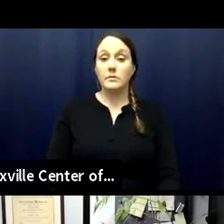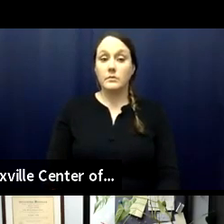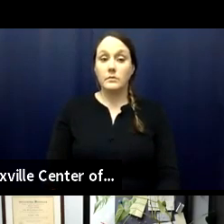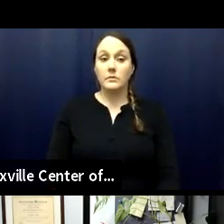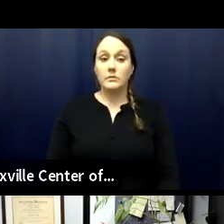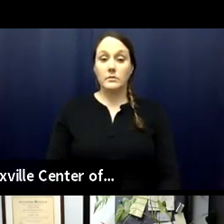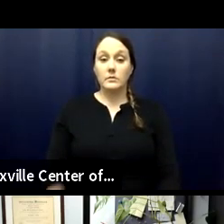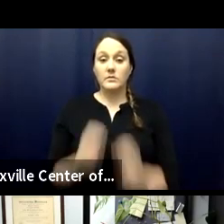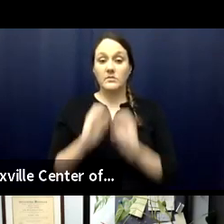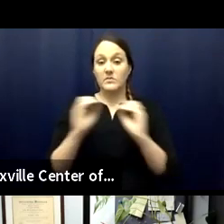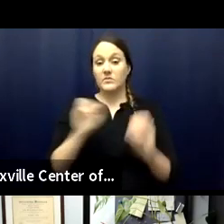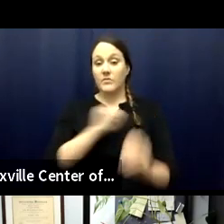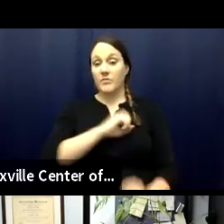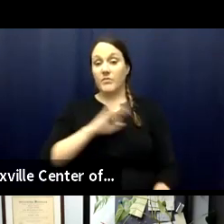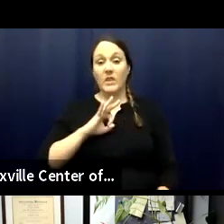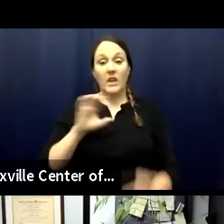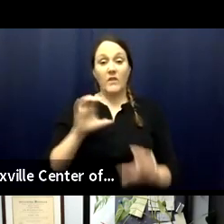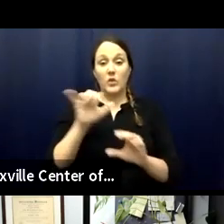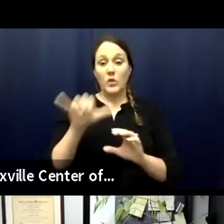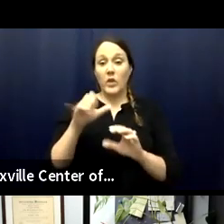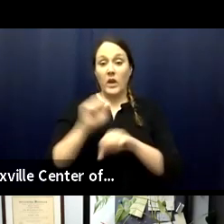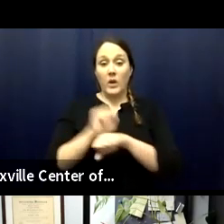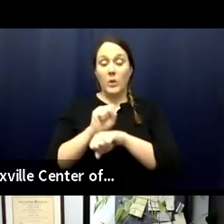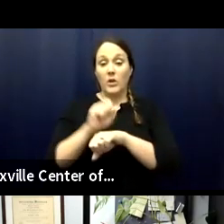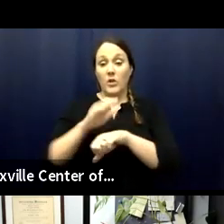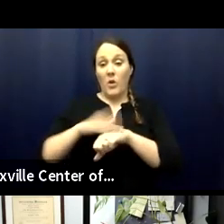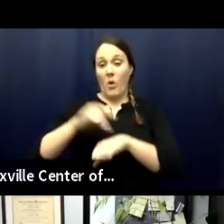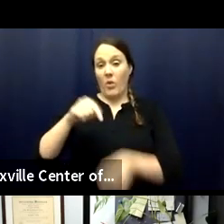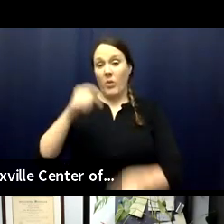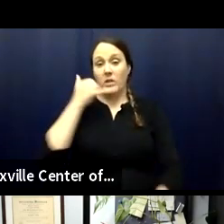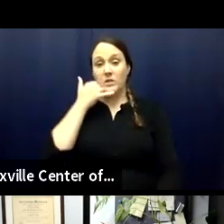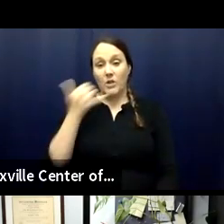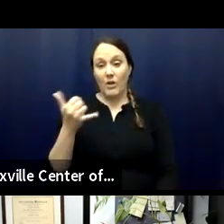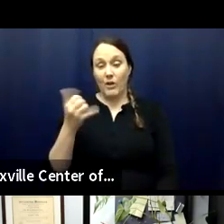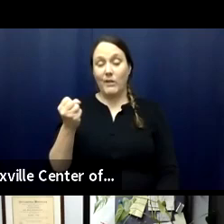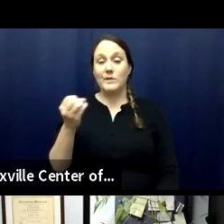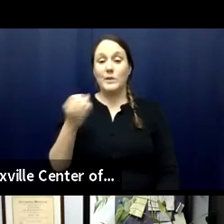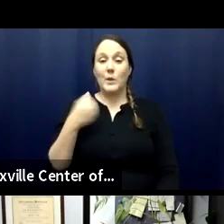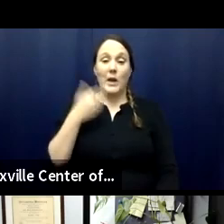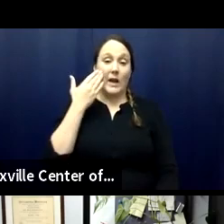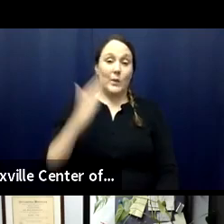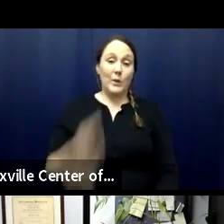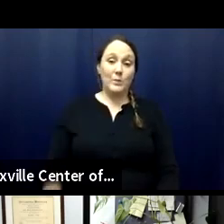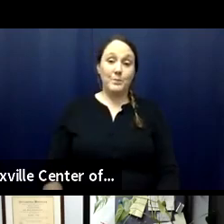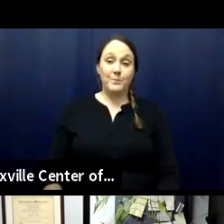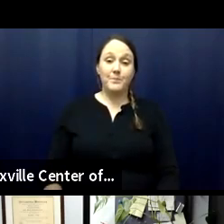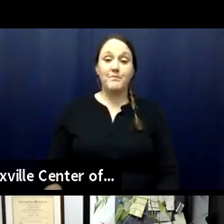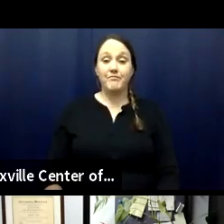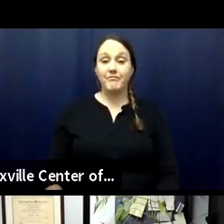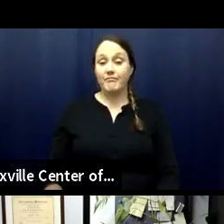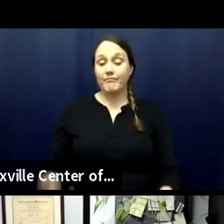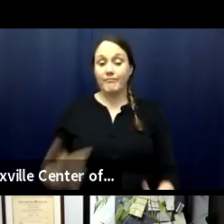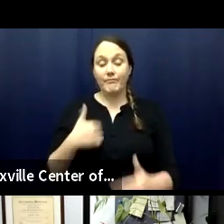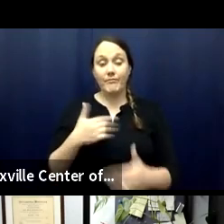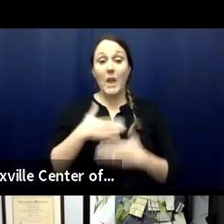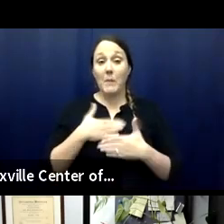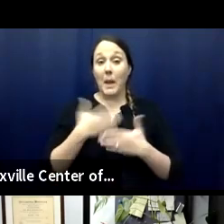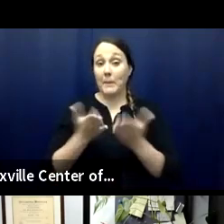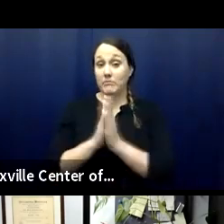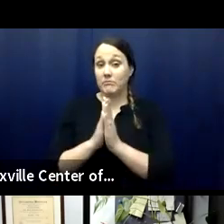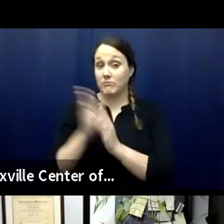None of the staff that do that work are on this call. So, and I don't know. So I'm happy to ask